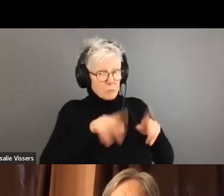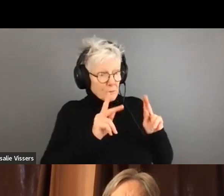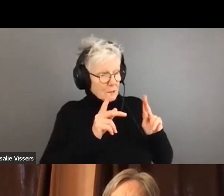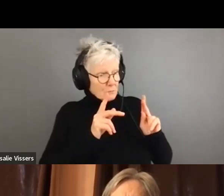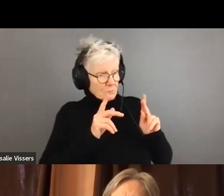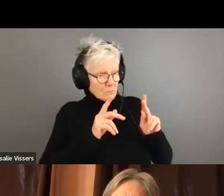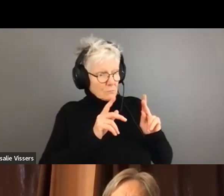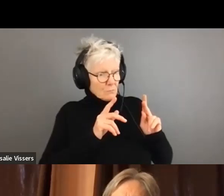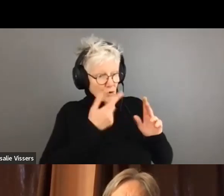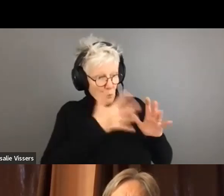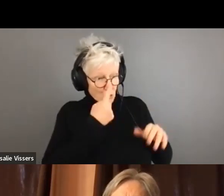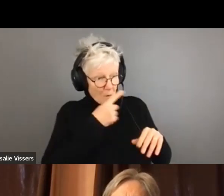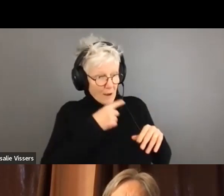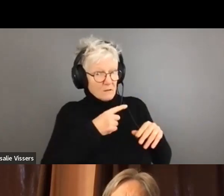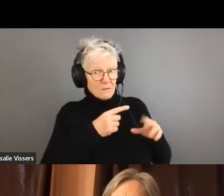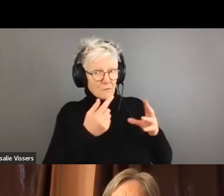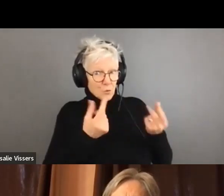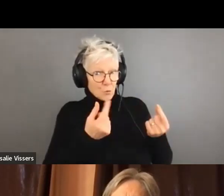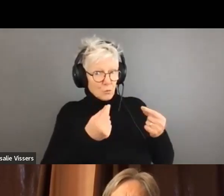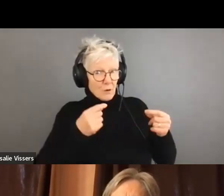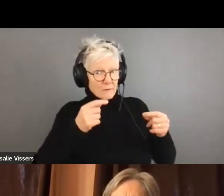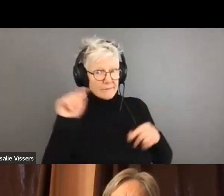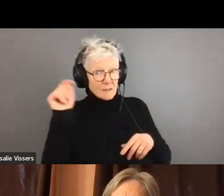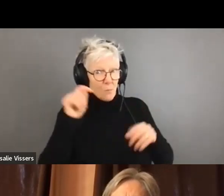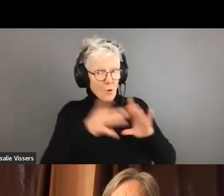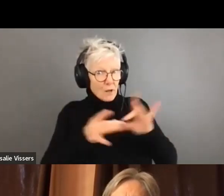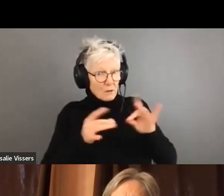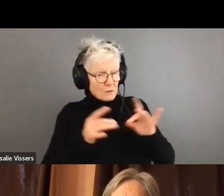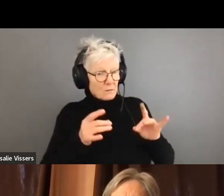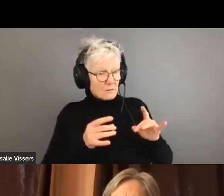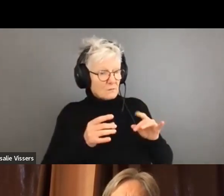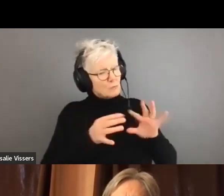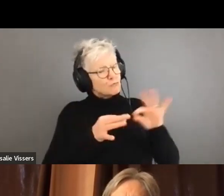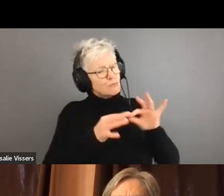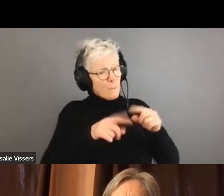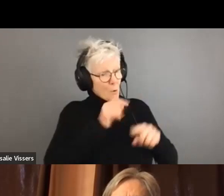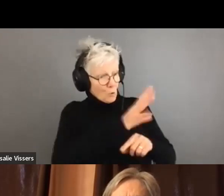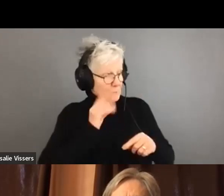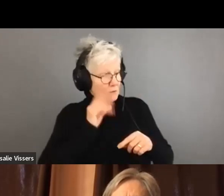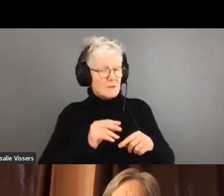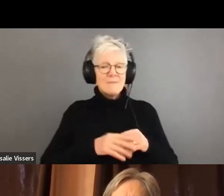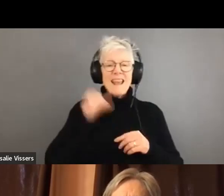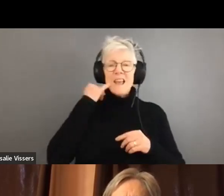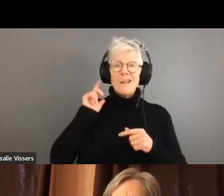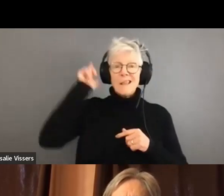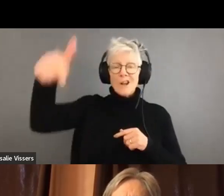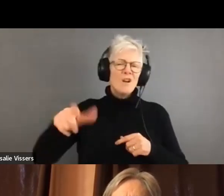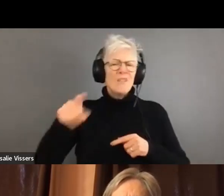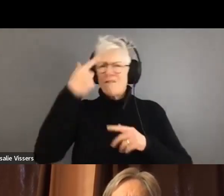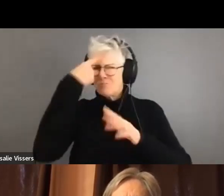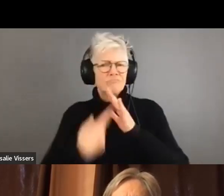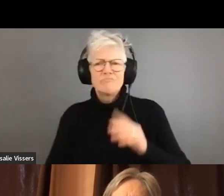Because the more you wait to ask for it, the more they're not going to remember you. It's always good to ask in the